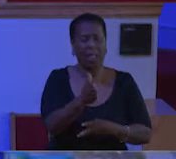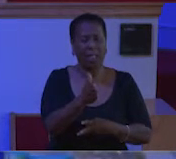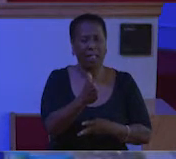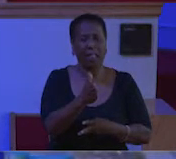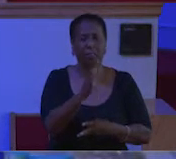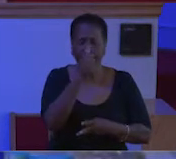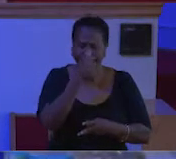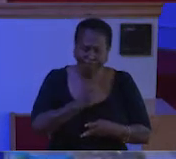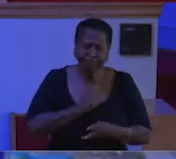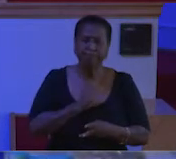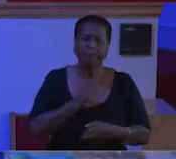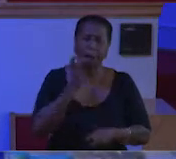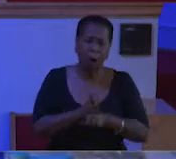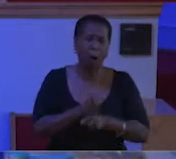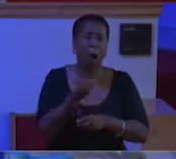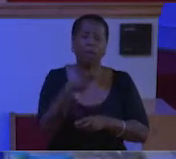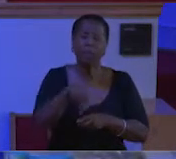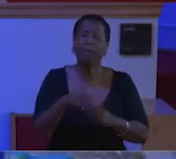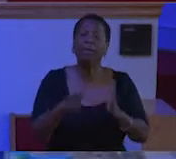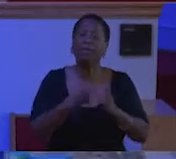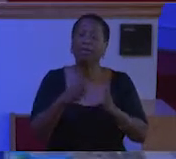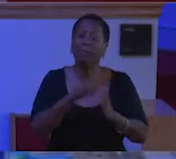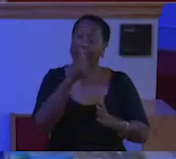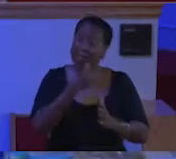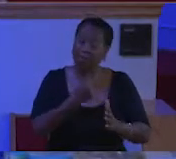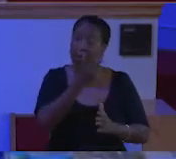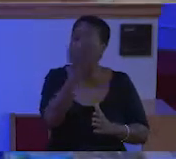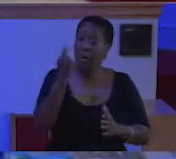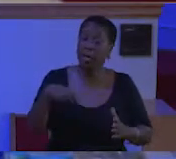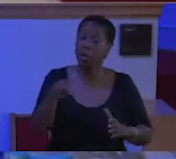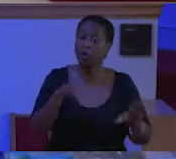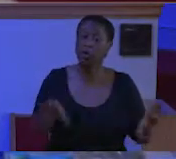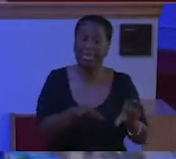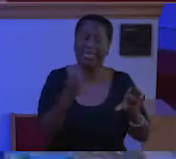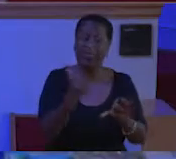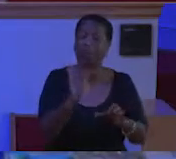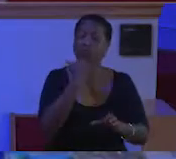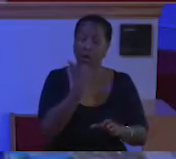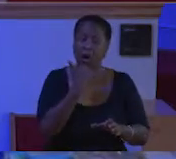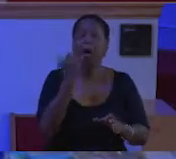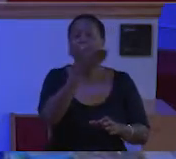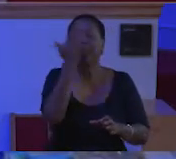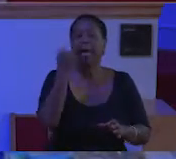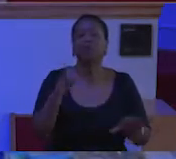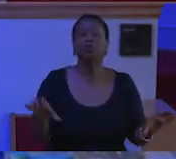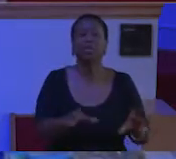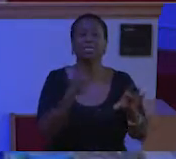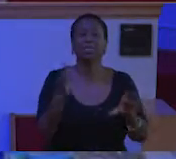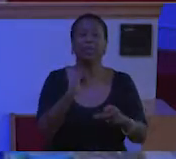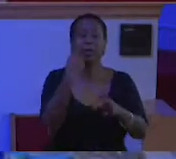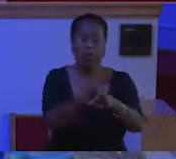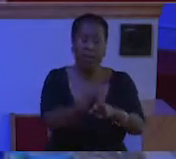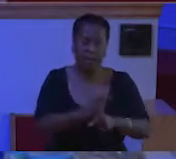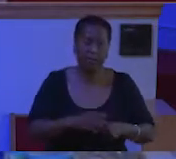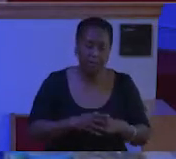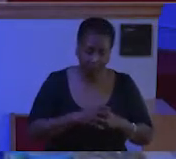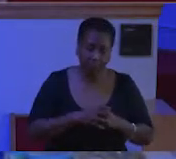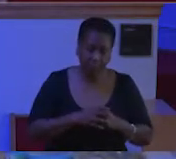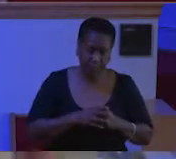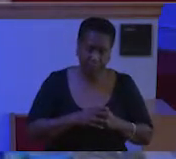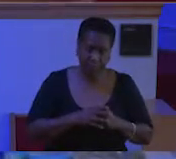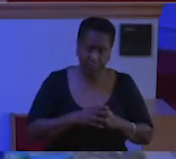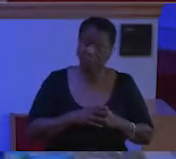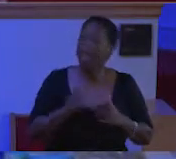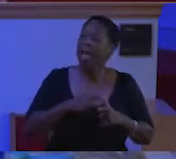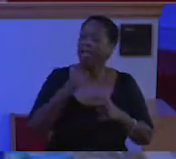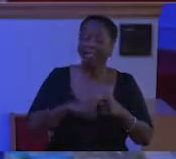and hardship. Sometimes you suffer not because you did something wrong, but because you did something right.